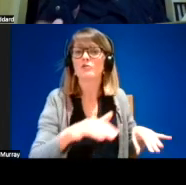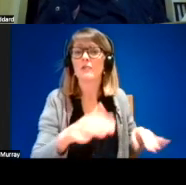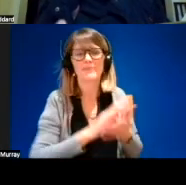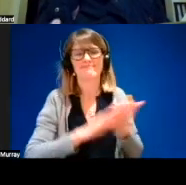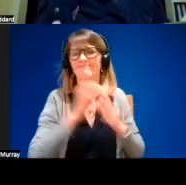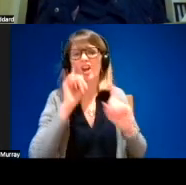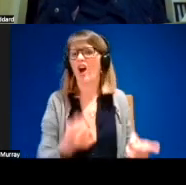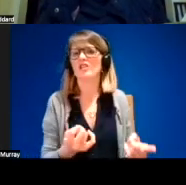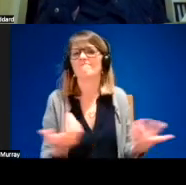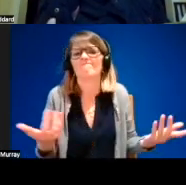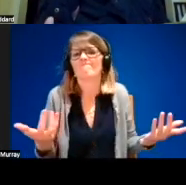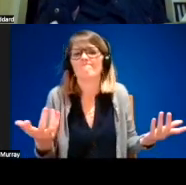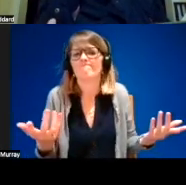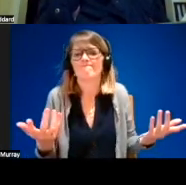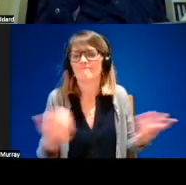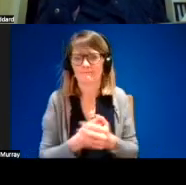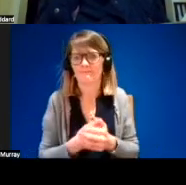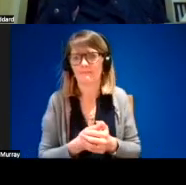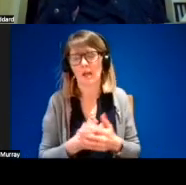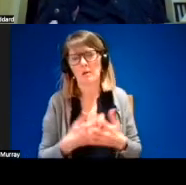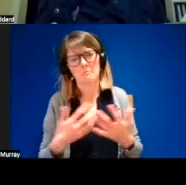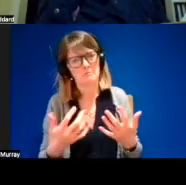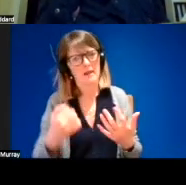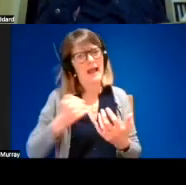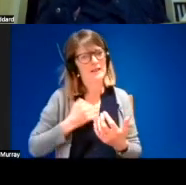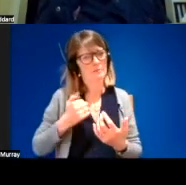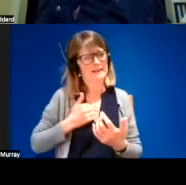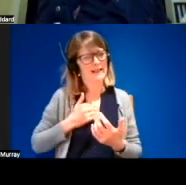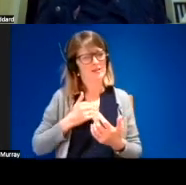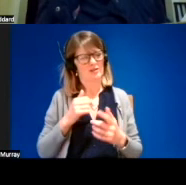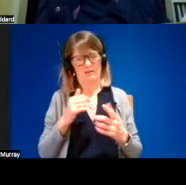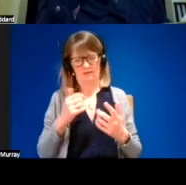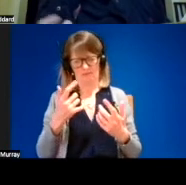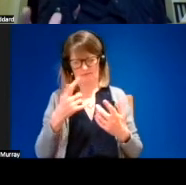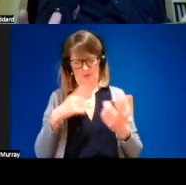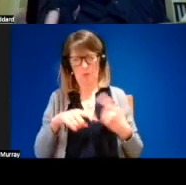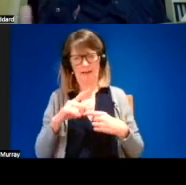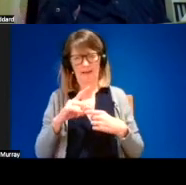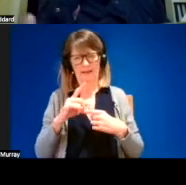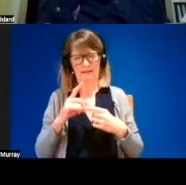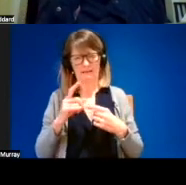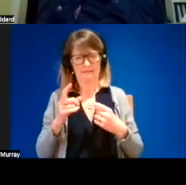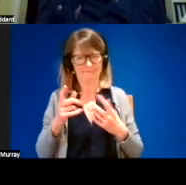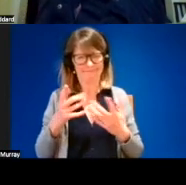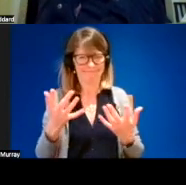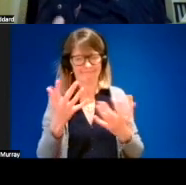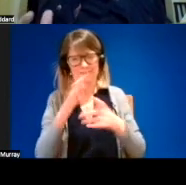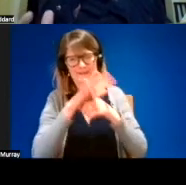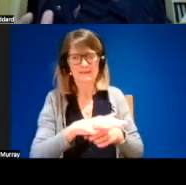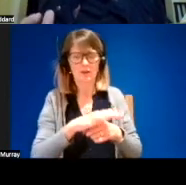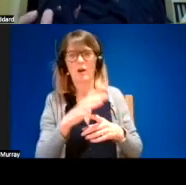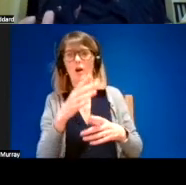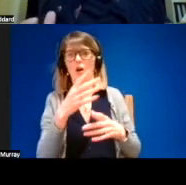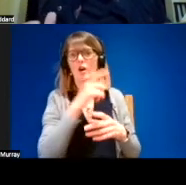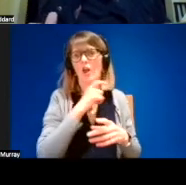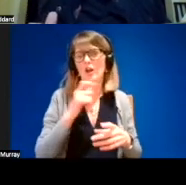Quite apart from what this says about the expectations we place on clergy and the issues of well-being this raises, plus